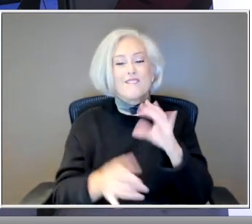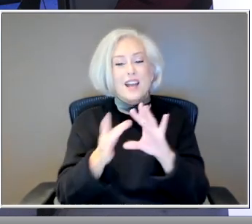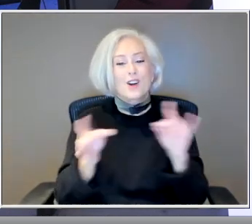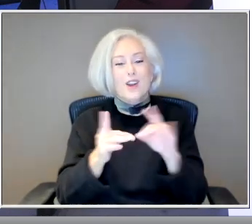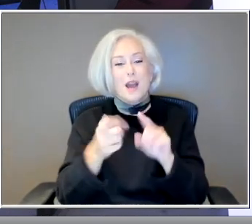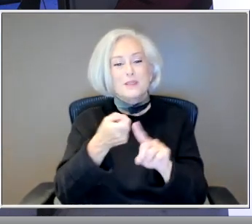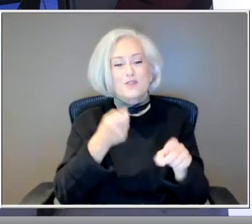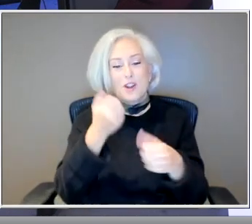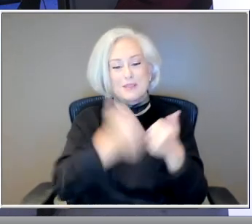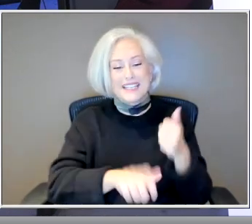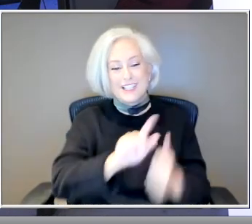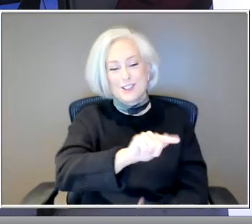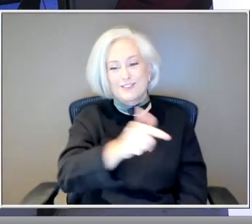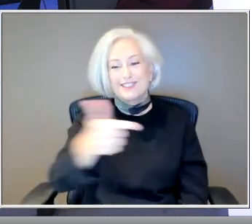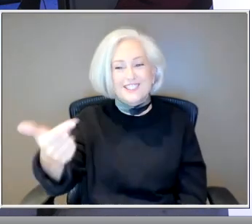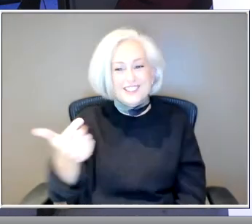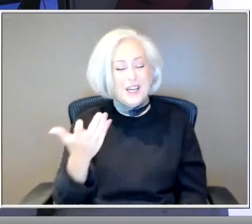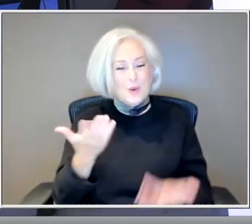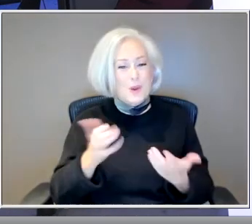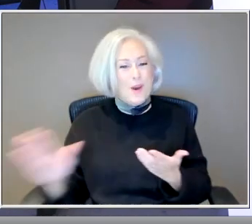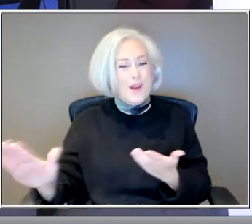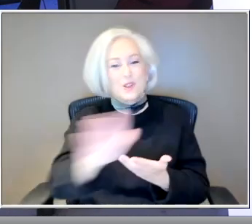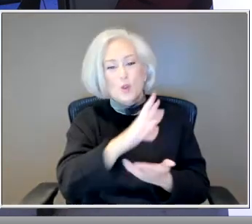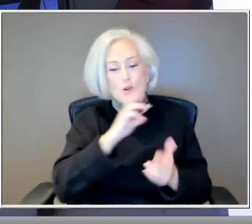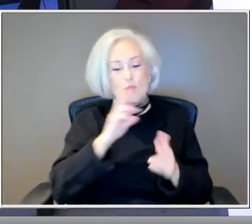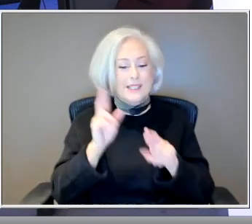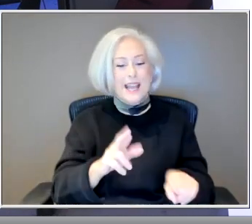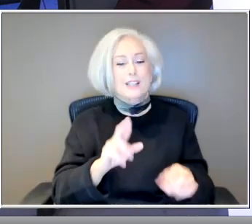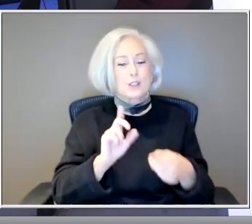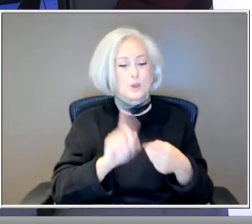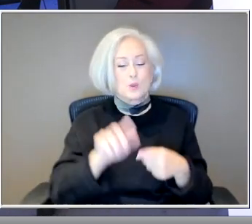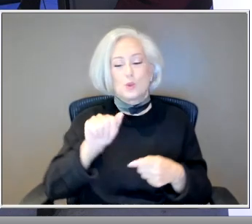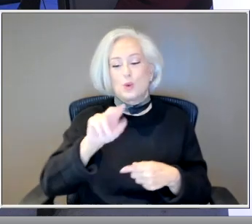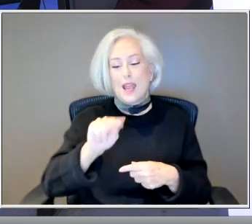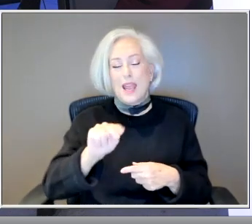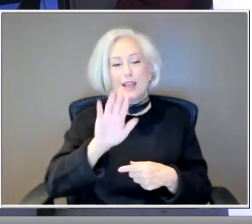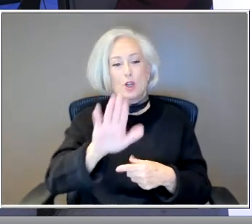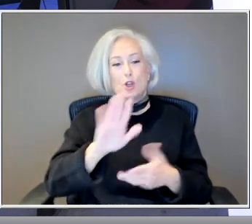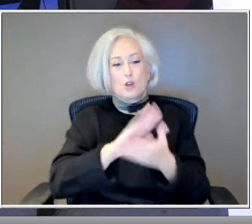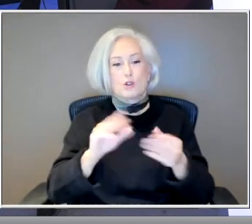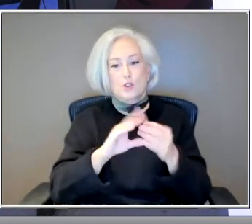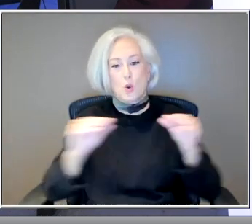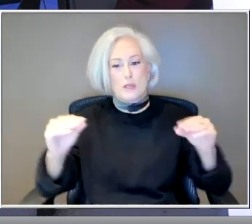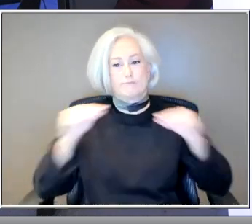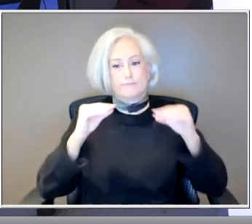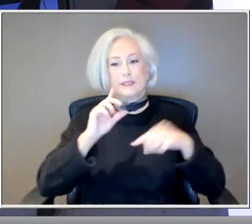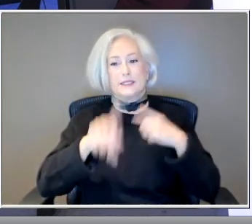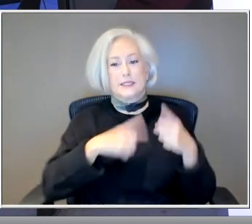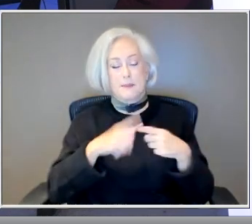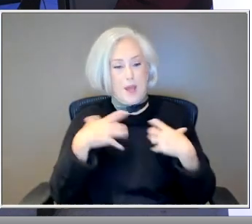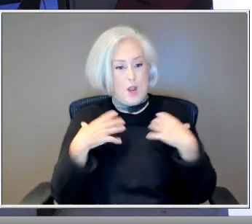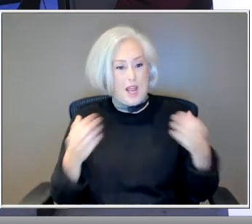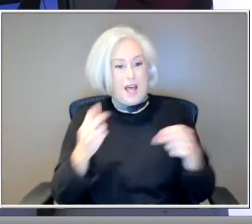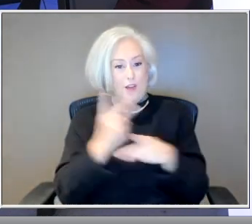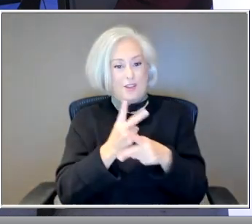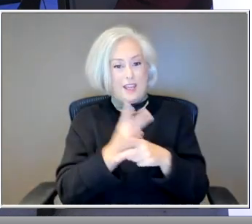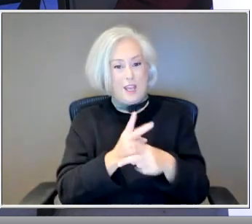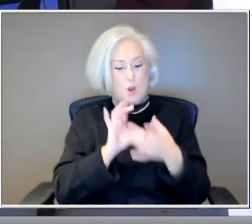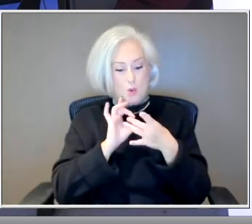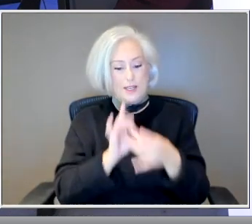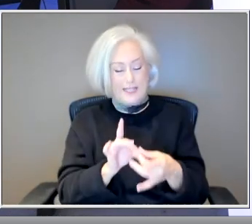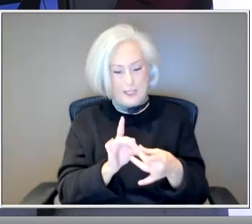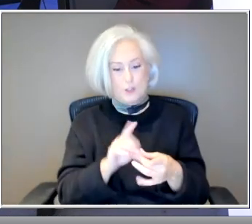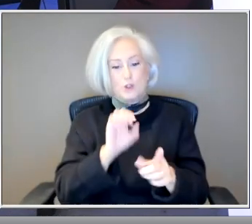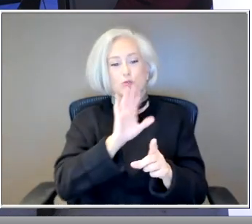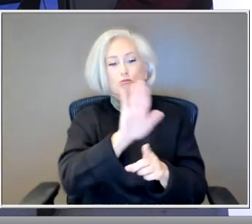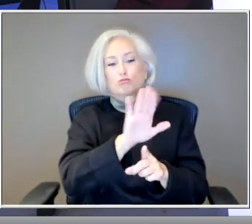kind of wanted to get your reaction on what Ann's story teaches us about healthcare when it comes to a situation like